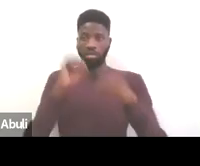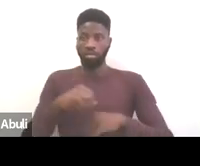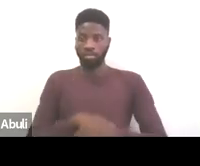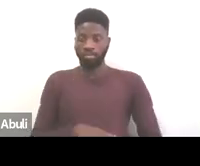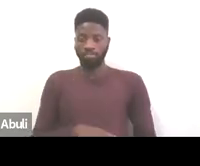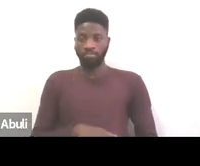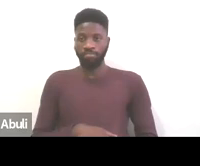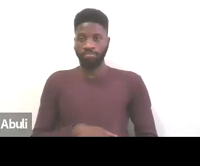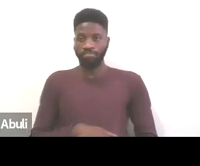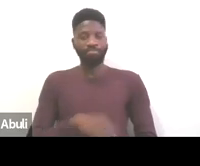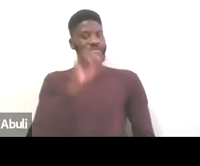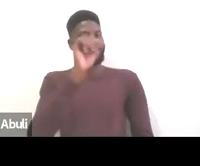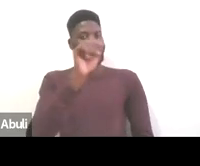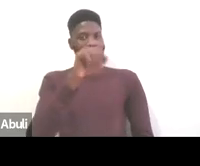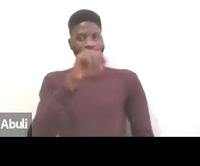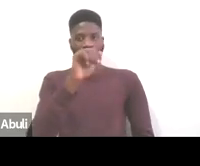Yes.